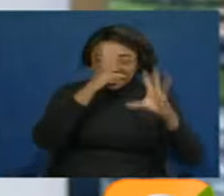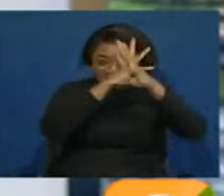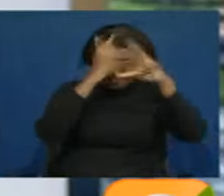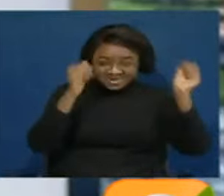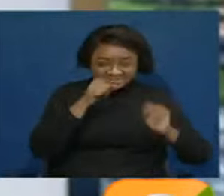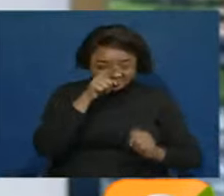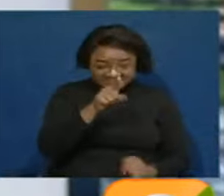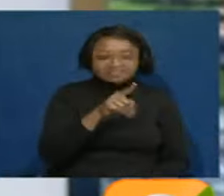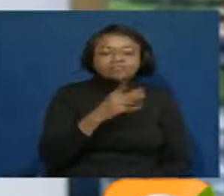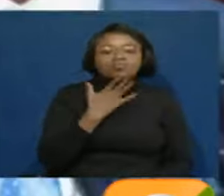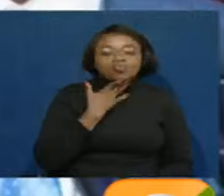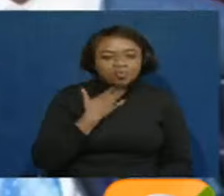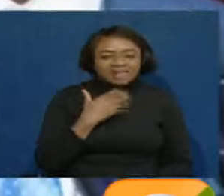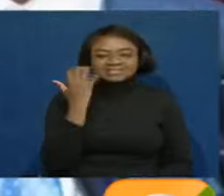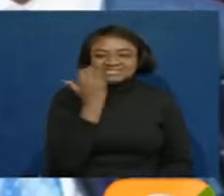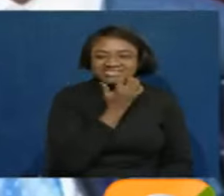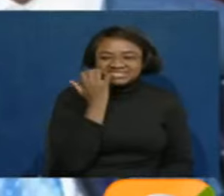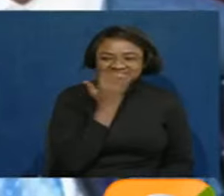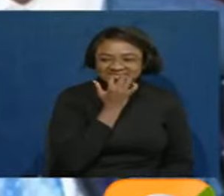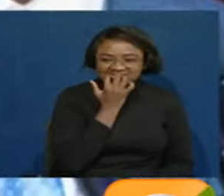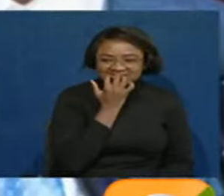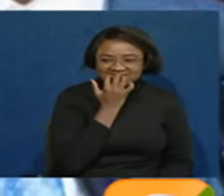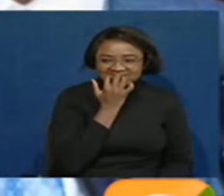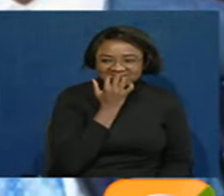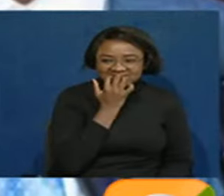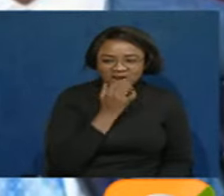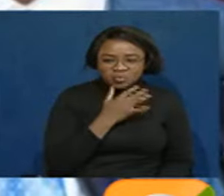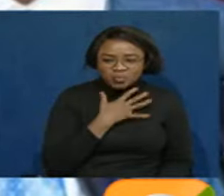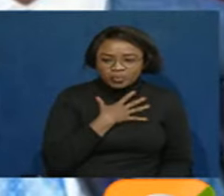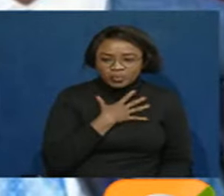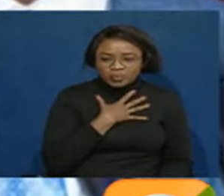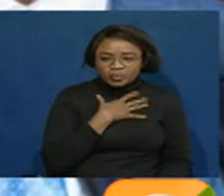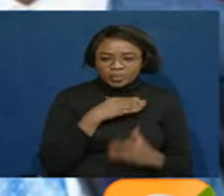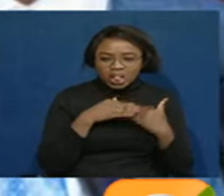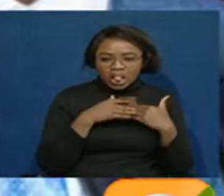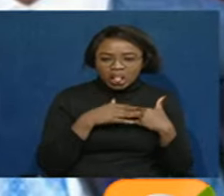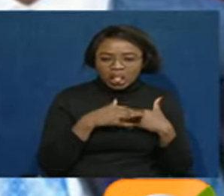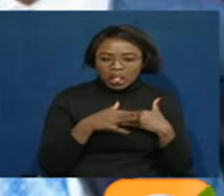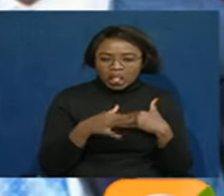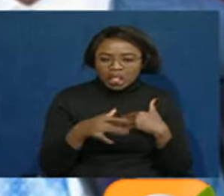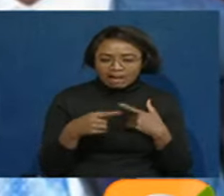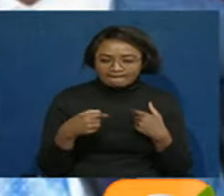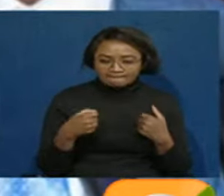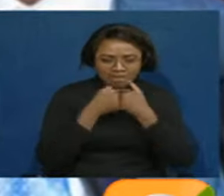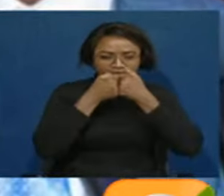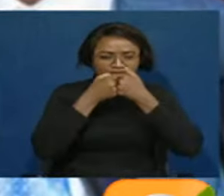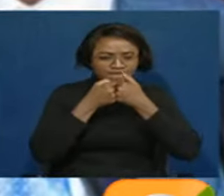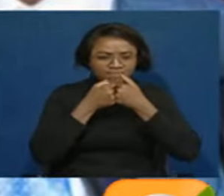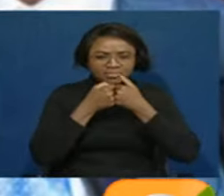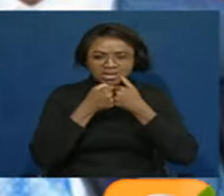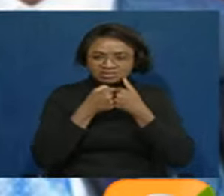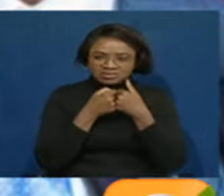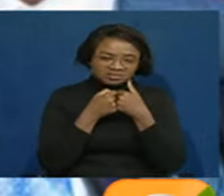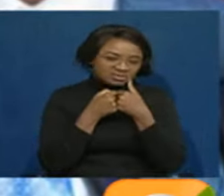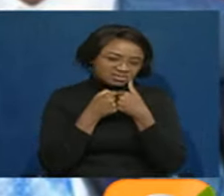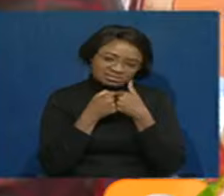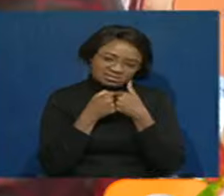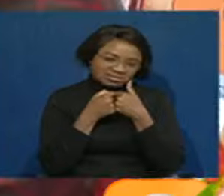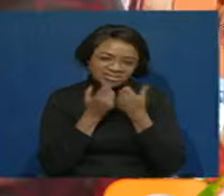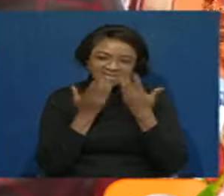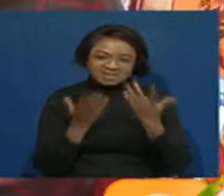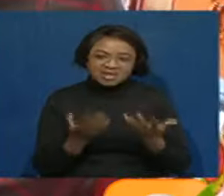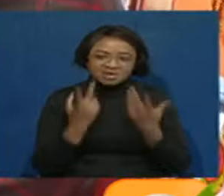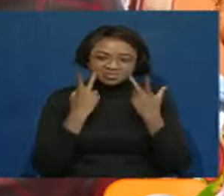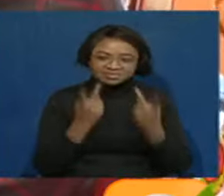wanted Rigathi Gachagua. Sharp differences at the presidency in the following months brought to an end what was otherwise qualified as a